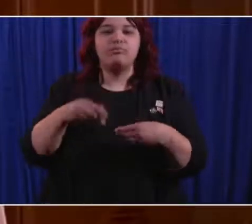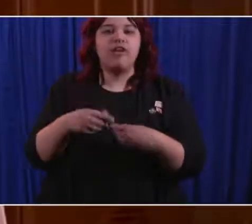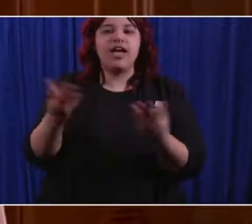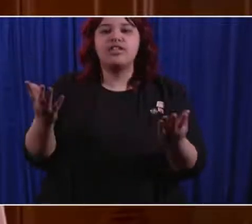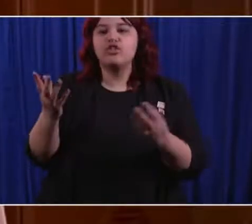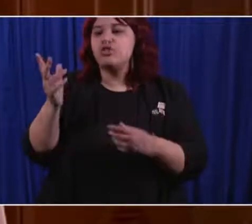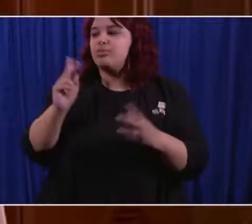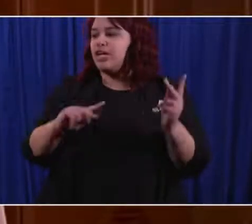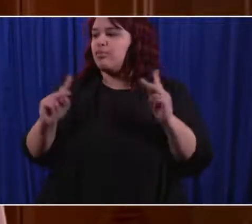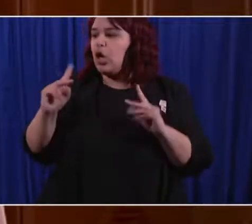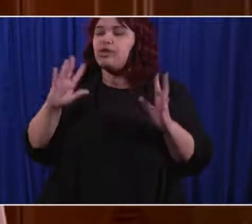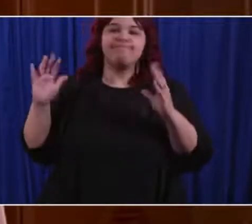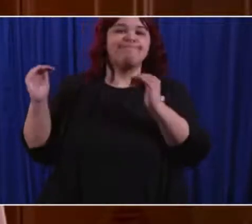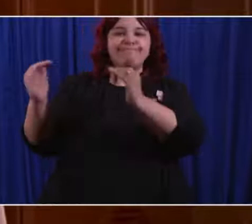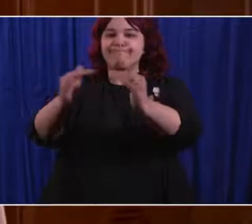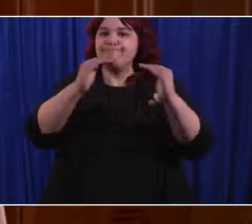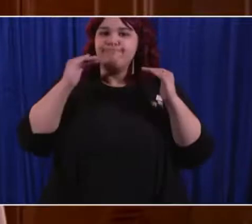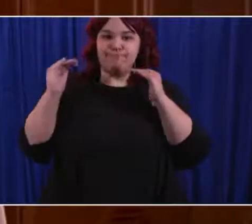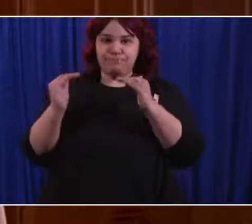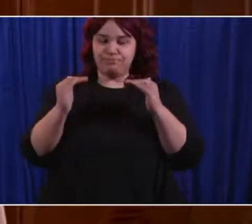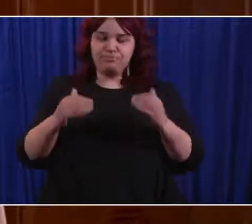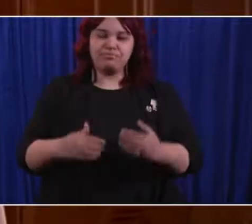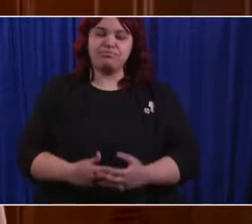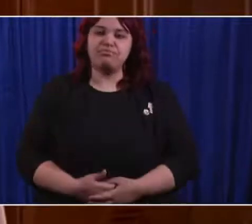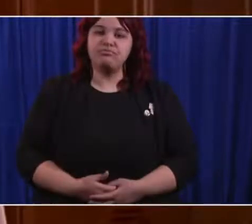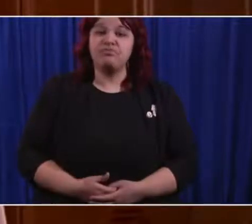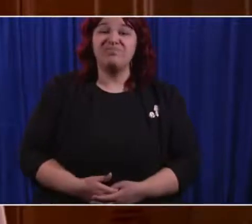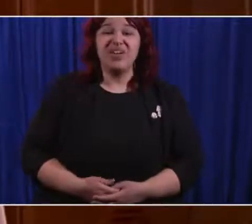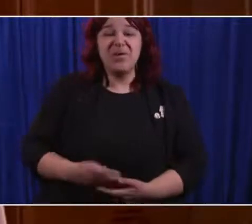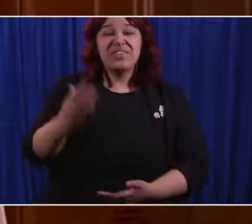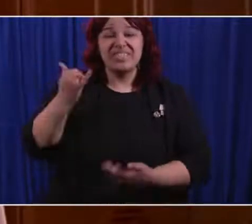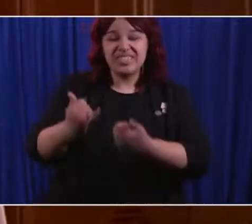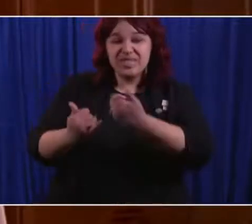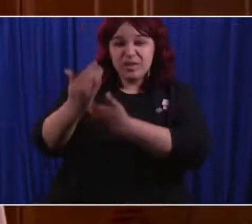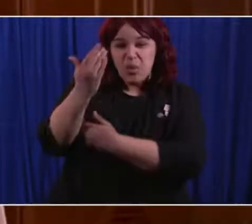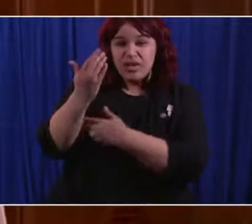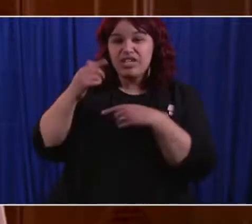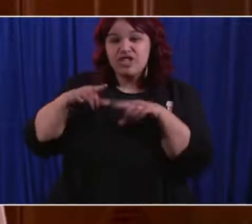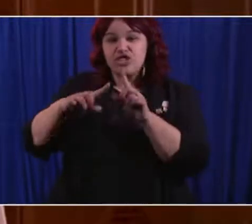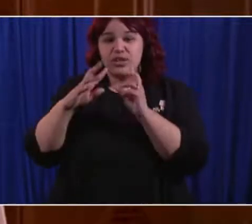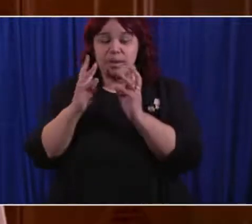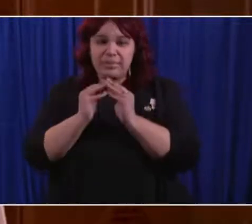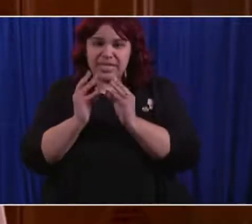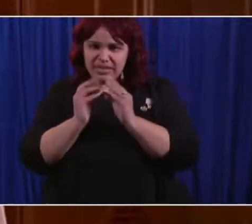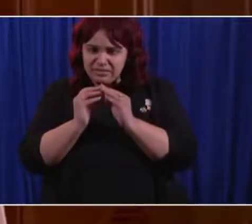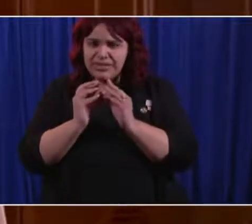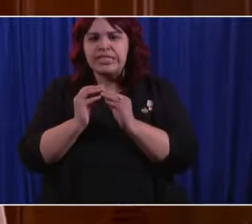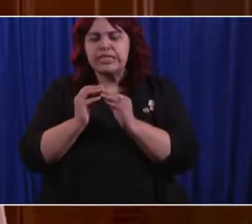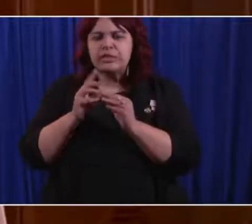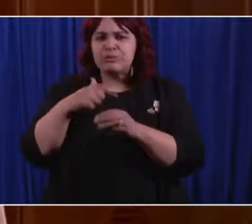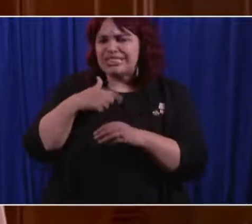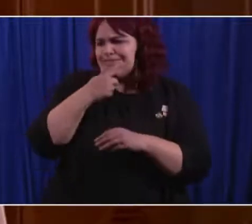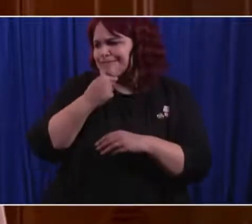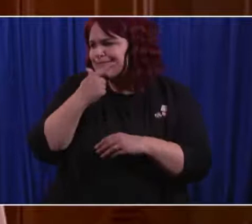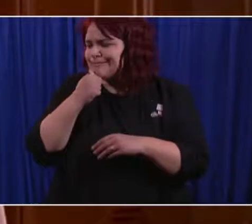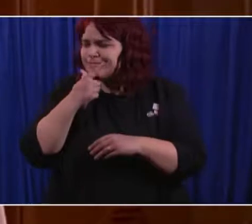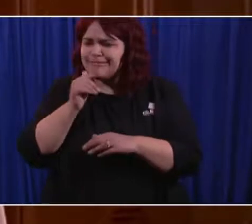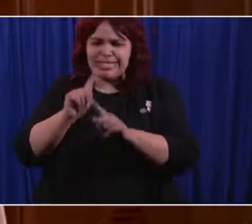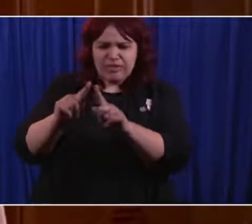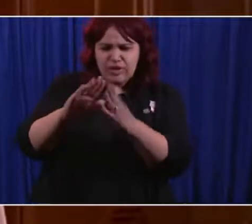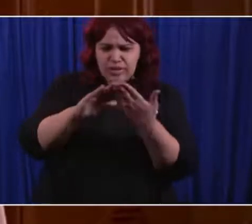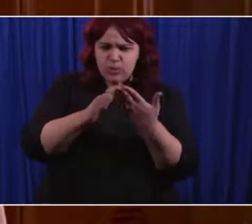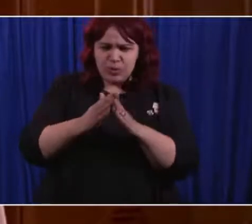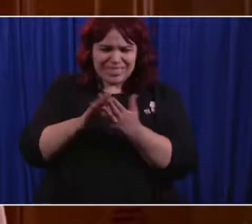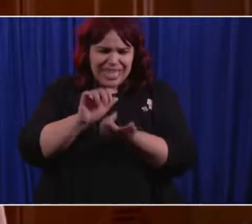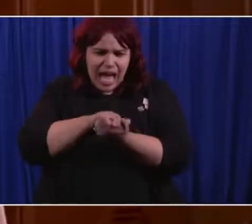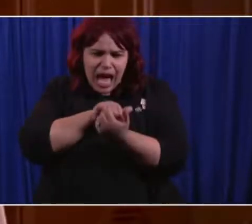to Mayor Brown this morning, and we talked about different things. One of the things is how we reach out to the local communities